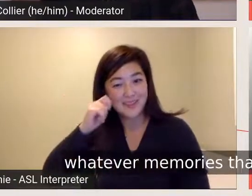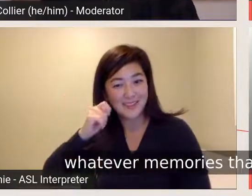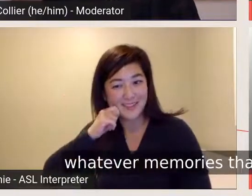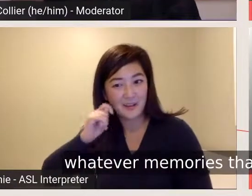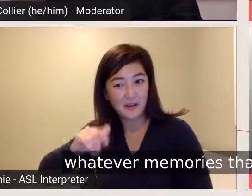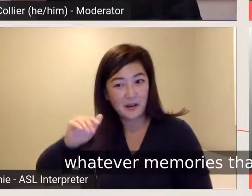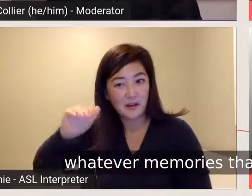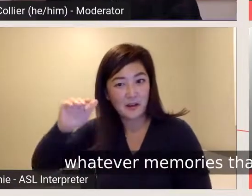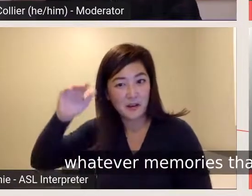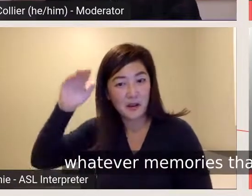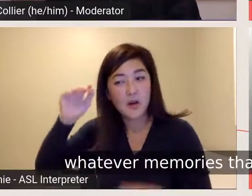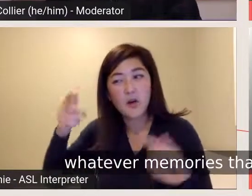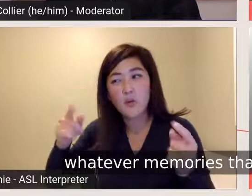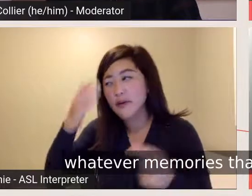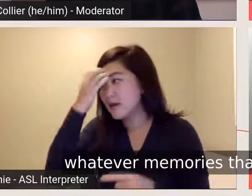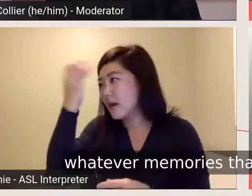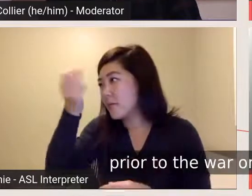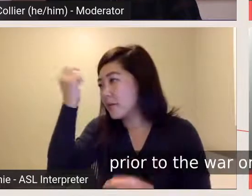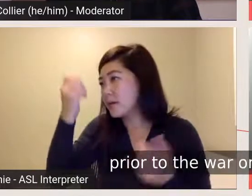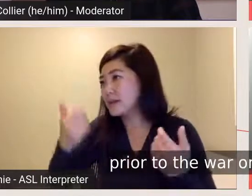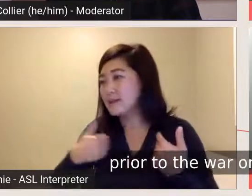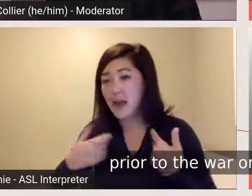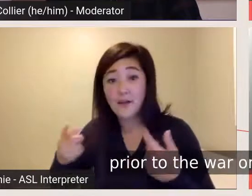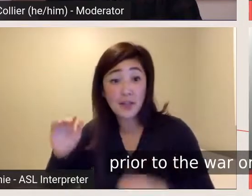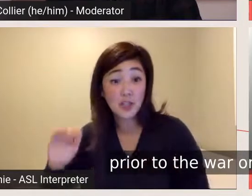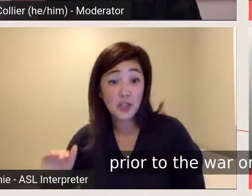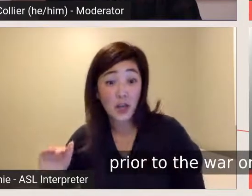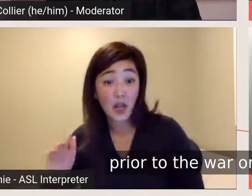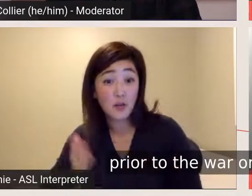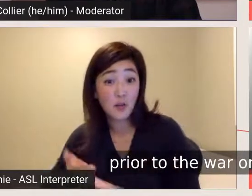whatever memories that he has of childhood prior to the